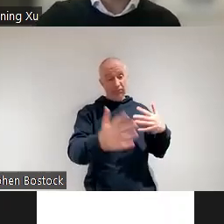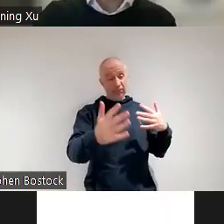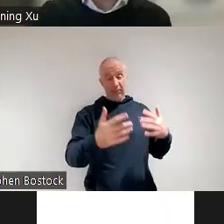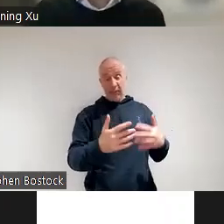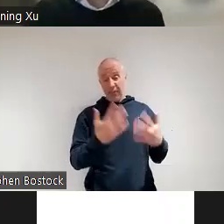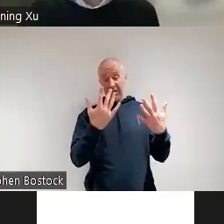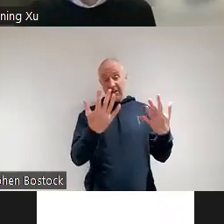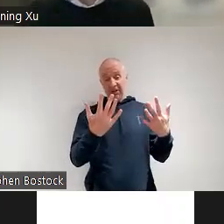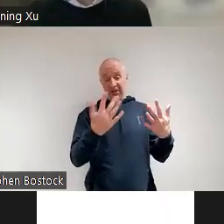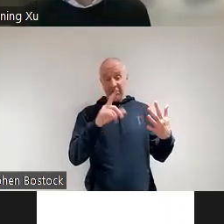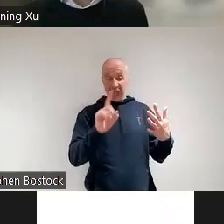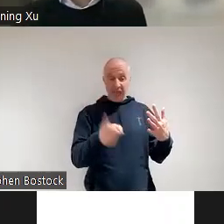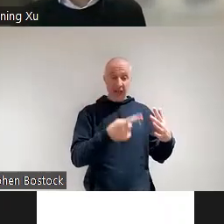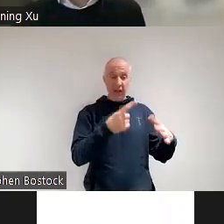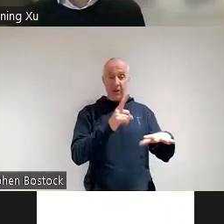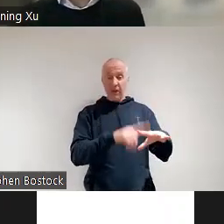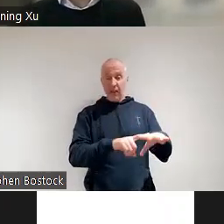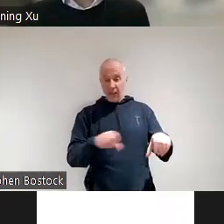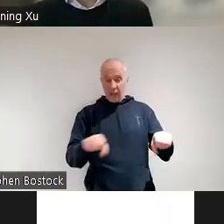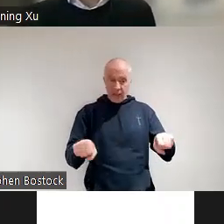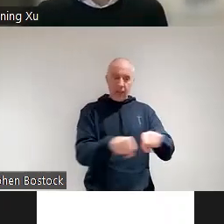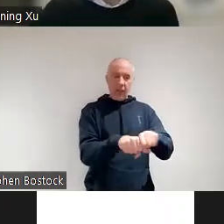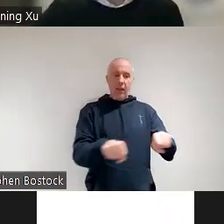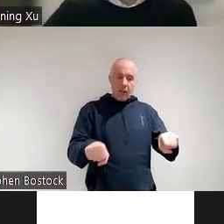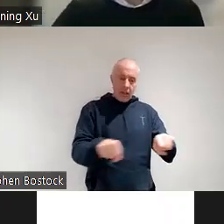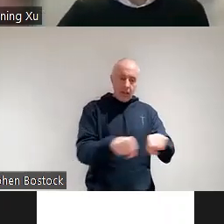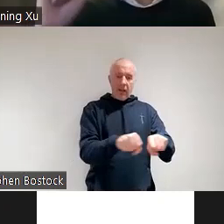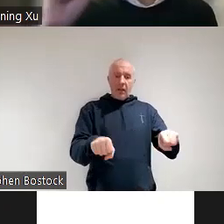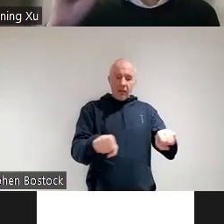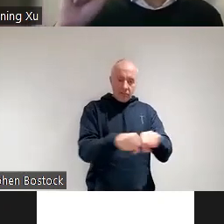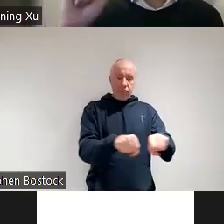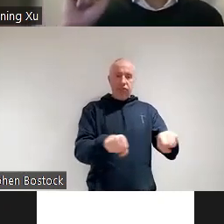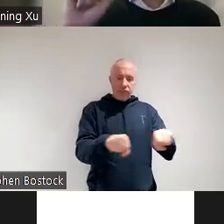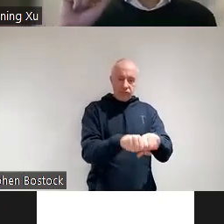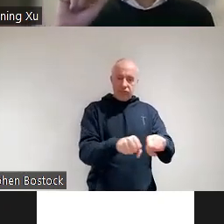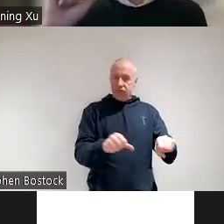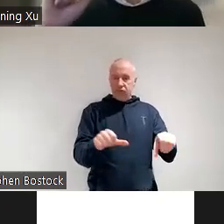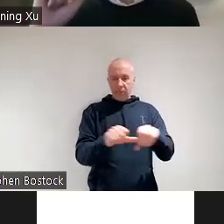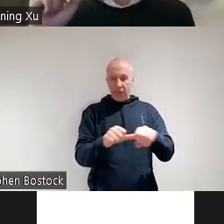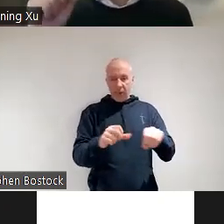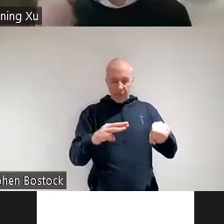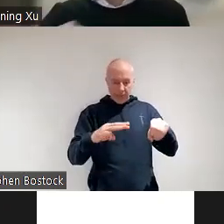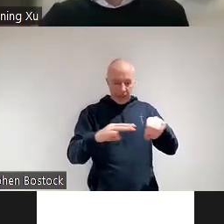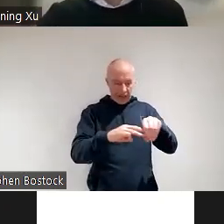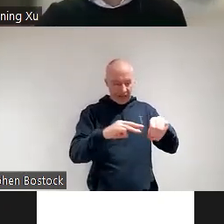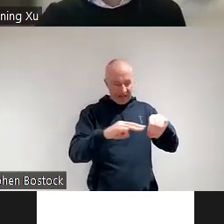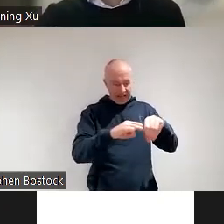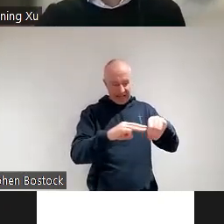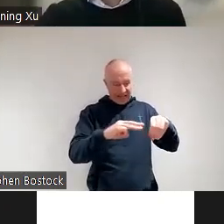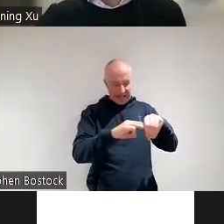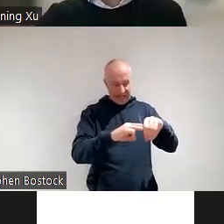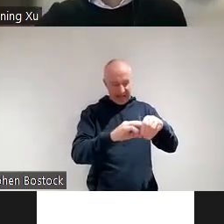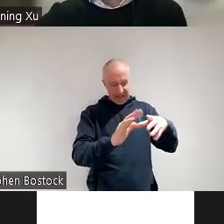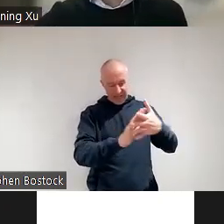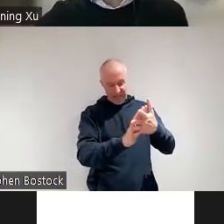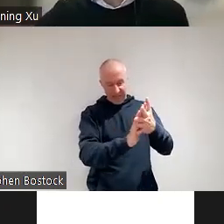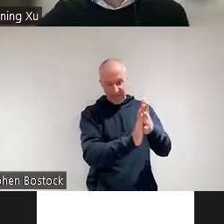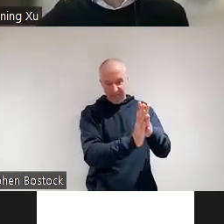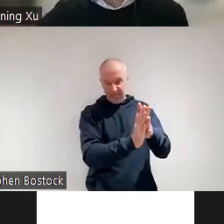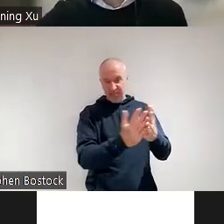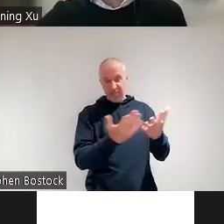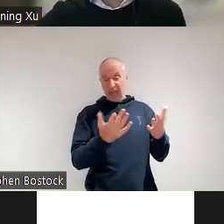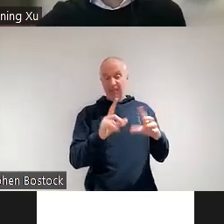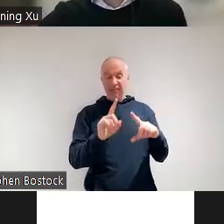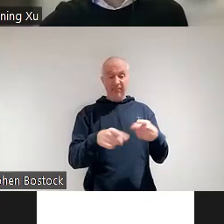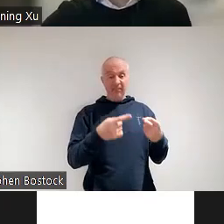it's being plugged and unplugged, there could be problem on that? But whether those pins can be compromised, that means you can't align them anymore. So